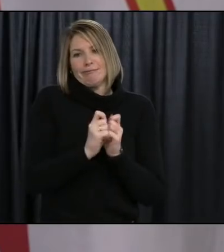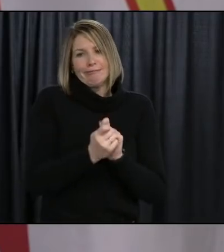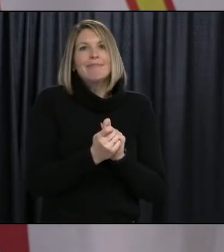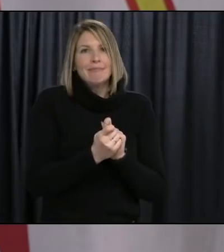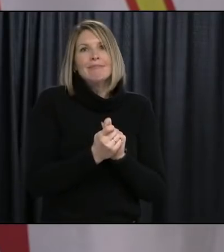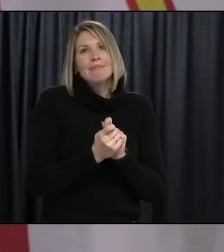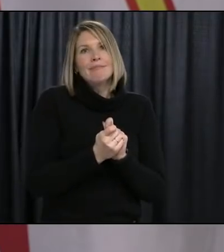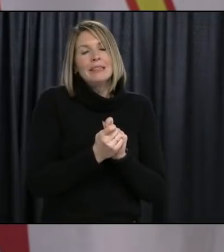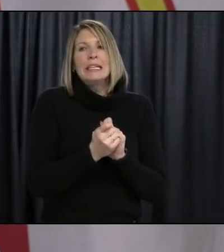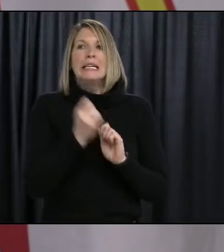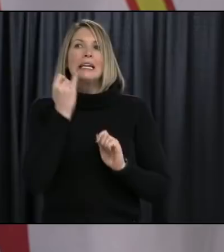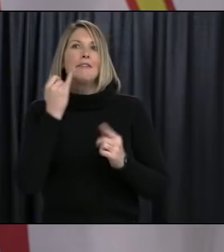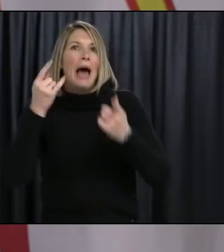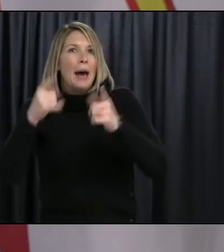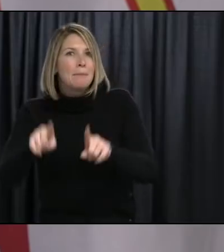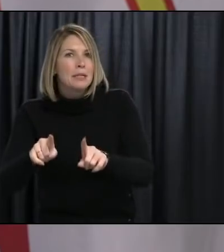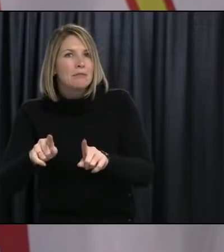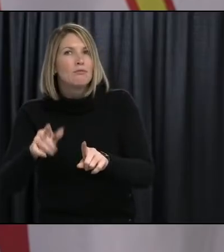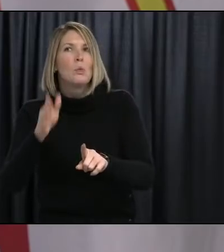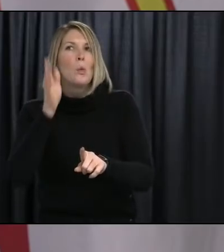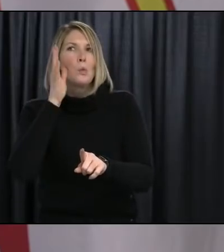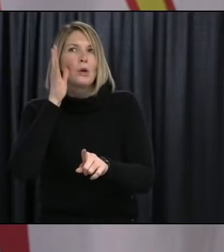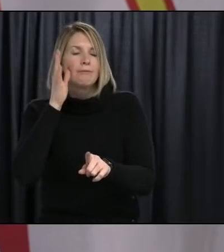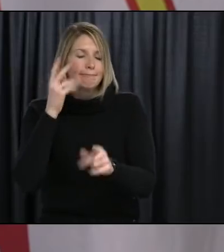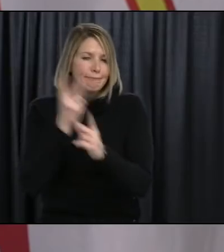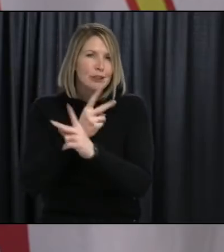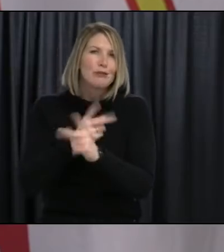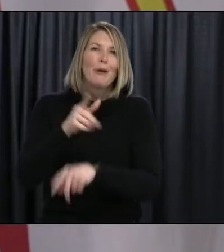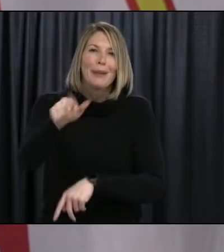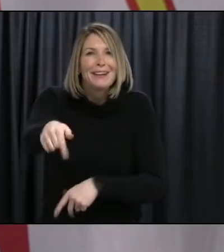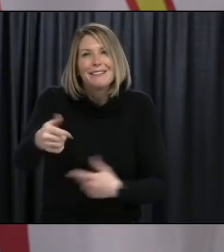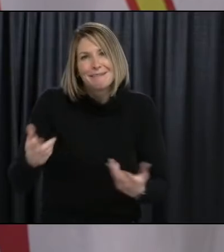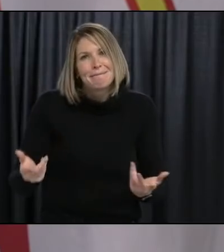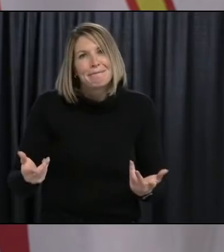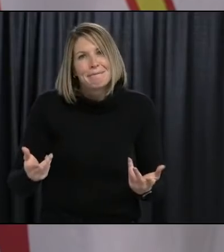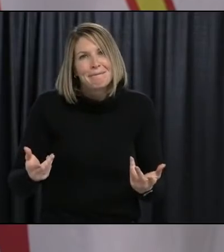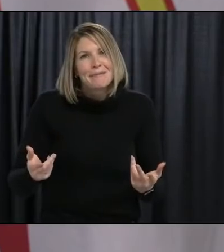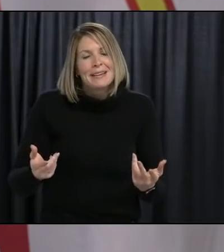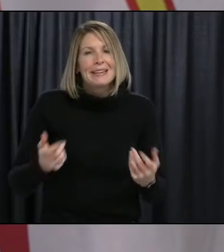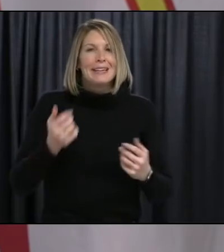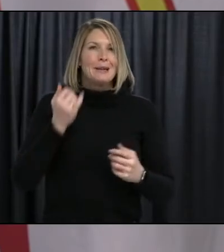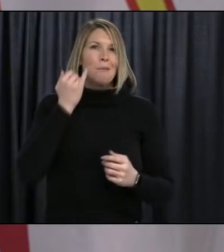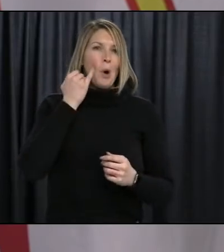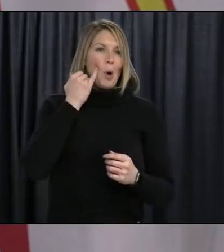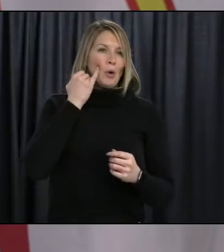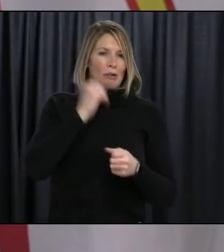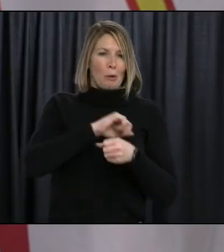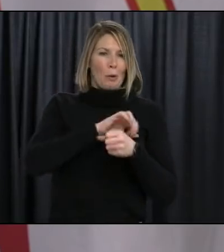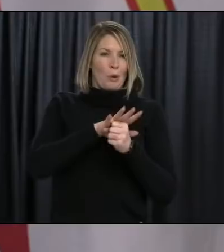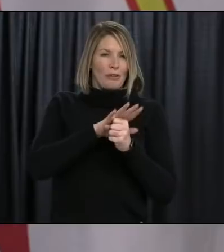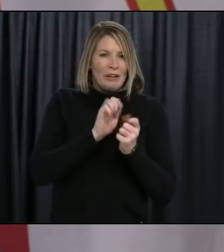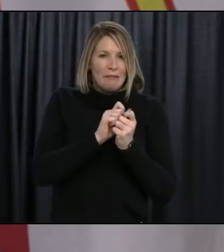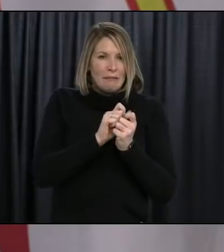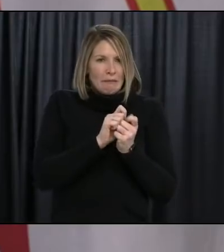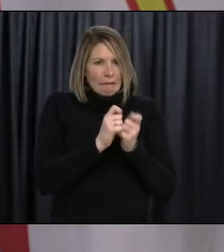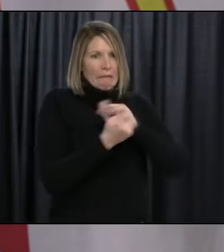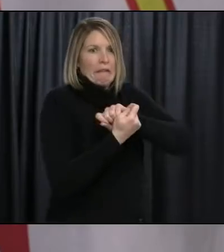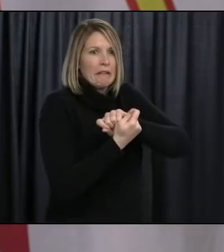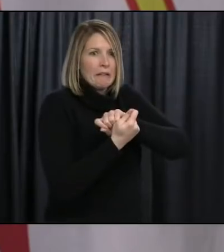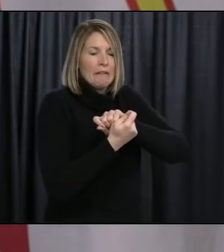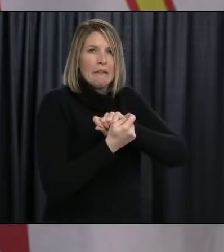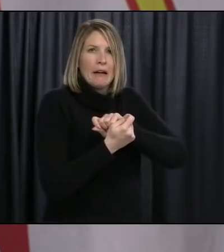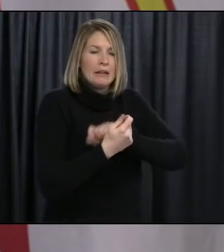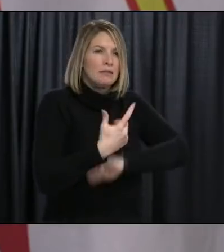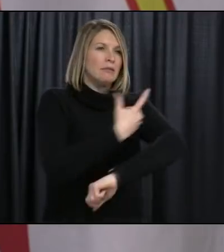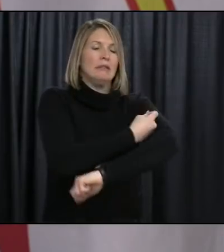I guess we'll have to deal with that when it comes. If we have a variant that's not, that the vaccine doesn't work